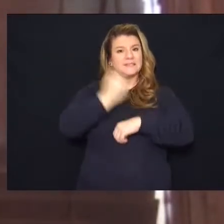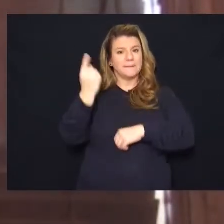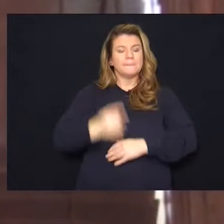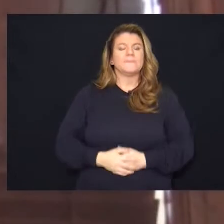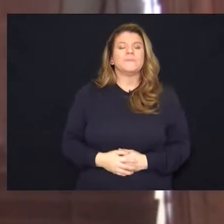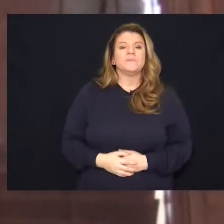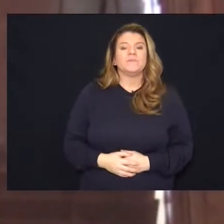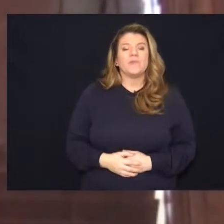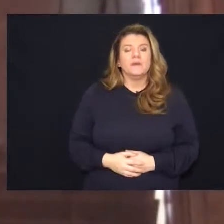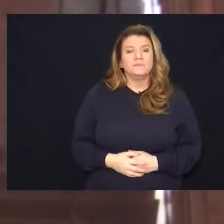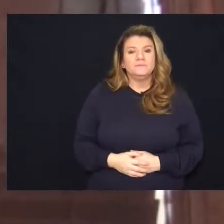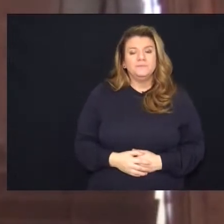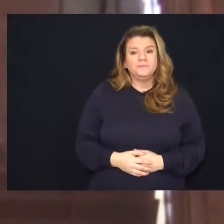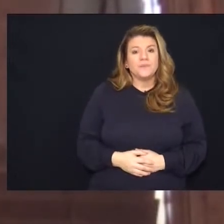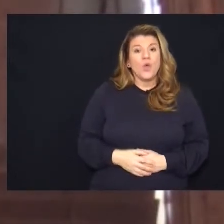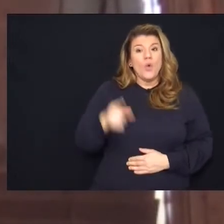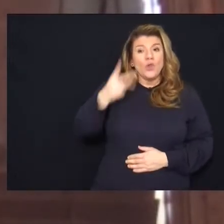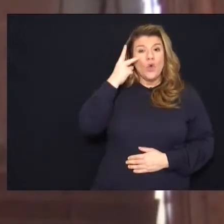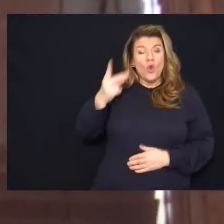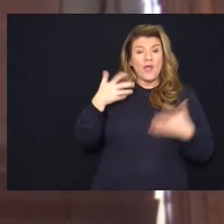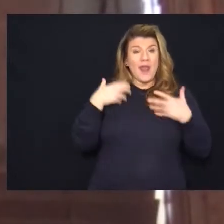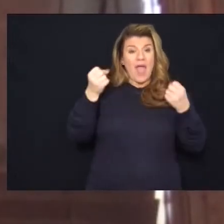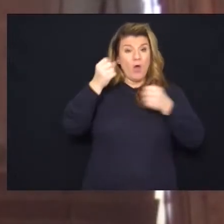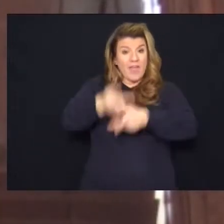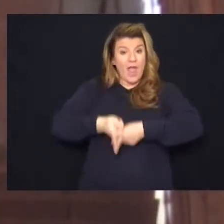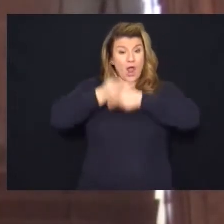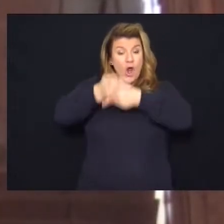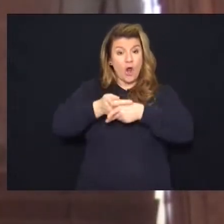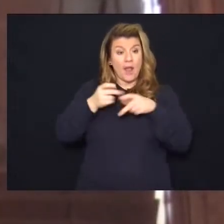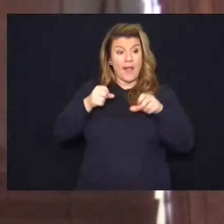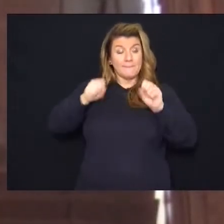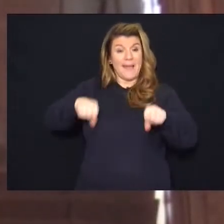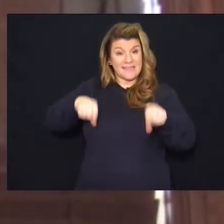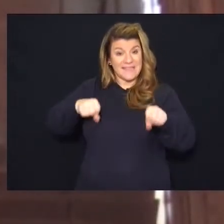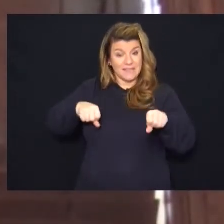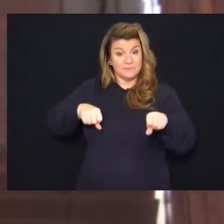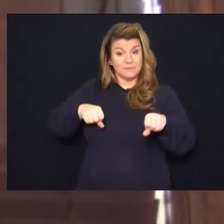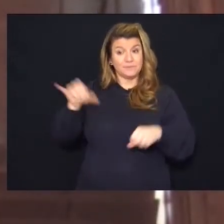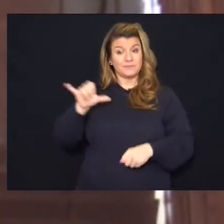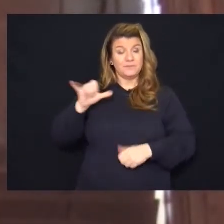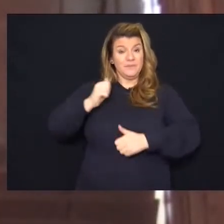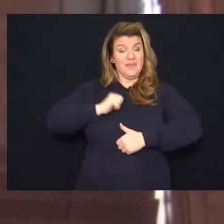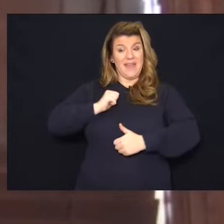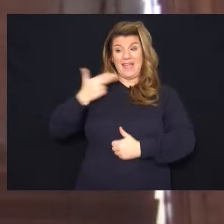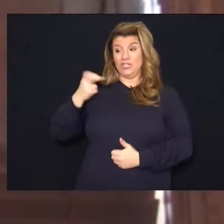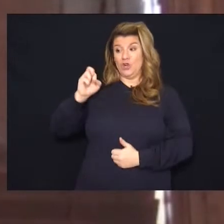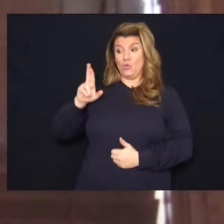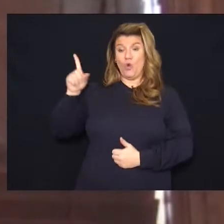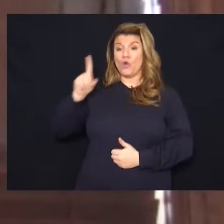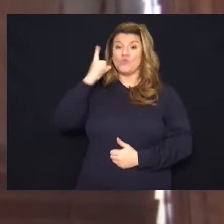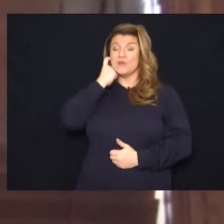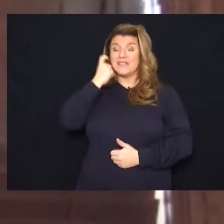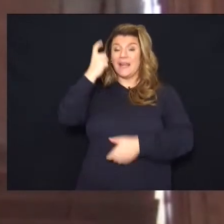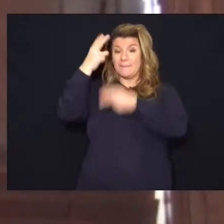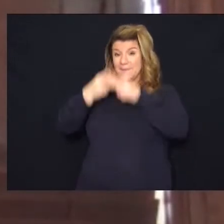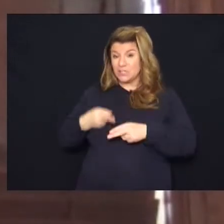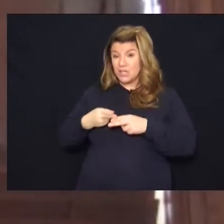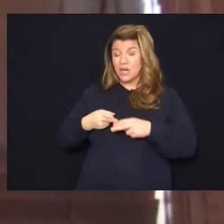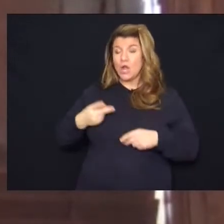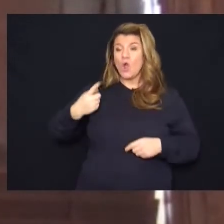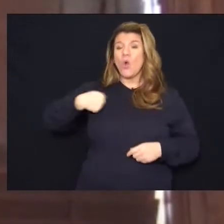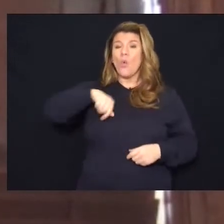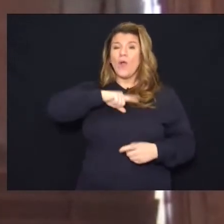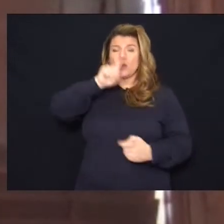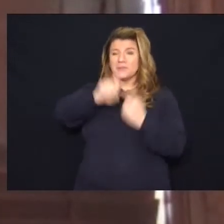I think when it comes to healthcare capacity, as General Hoyer just mentioned, we are